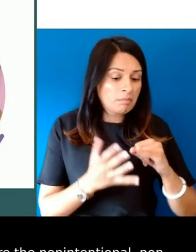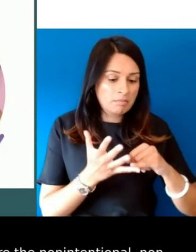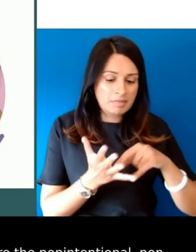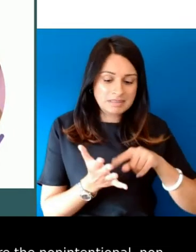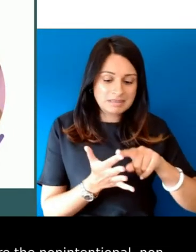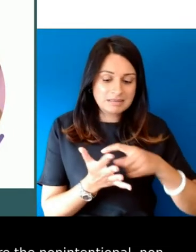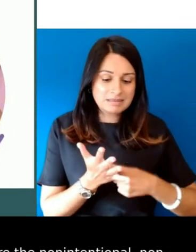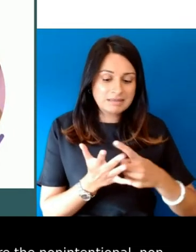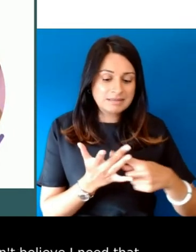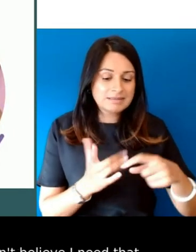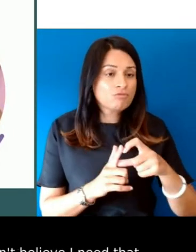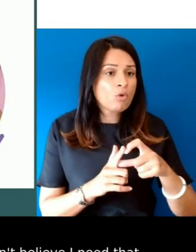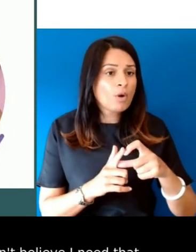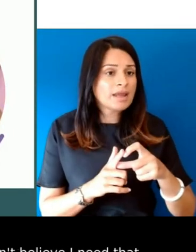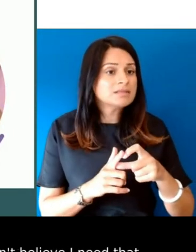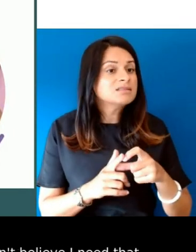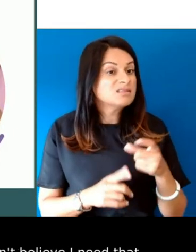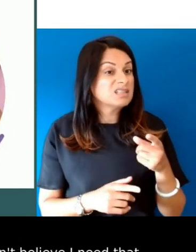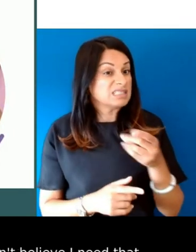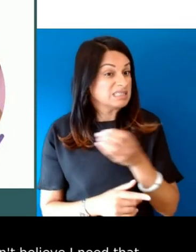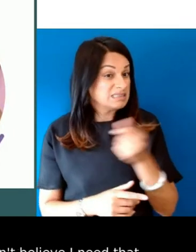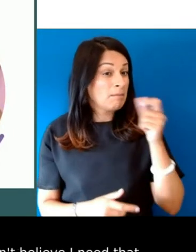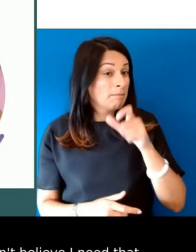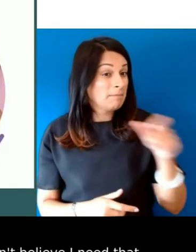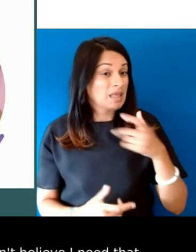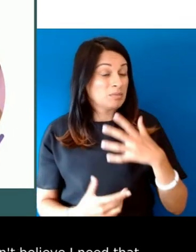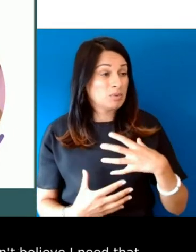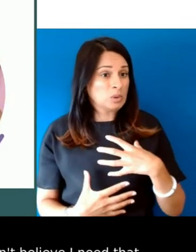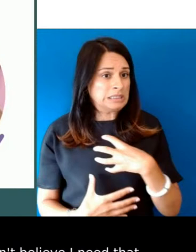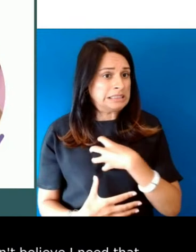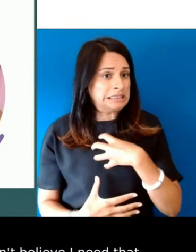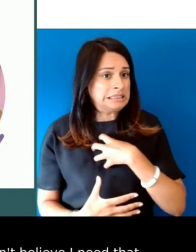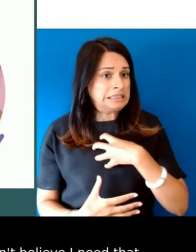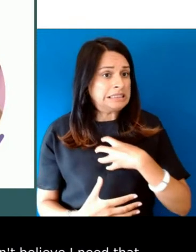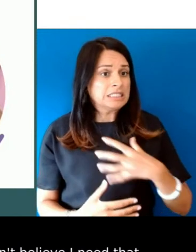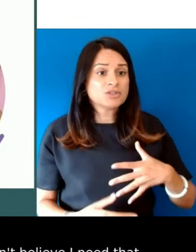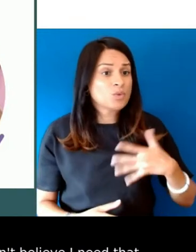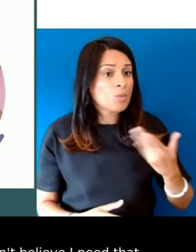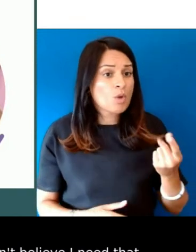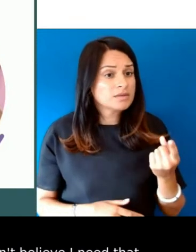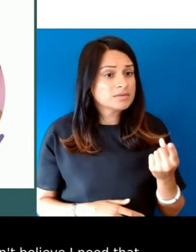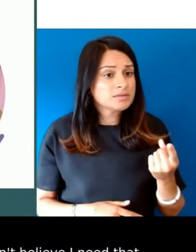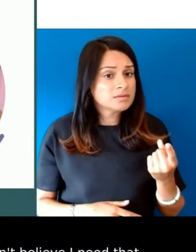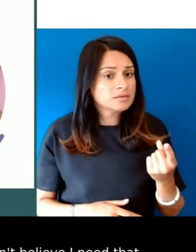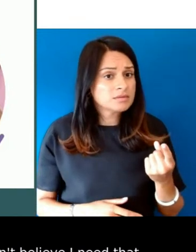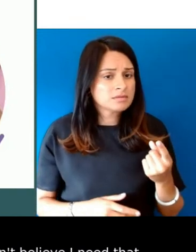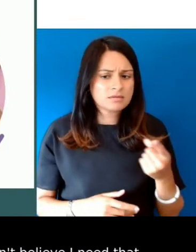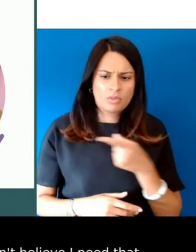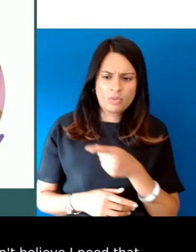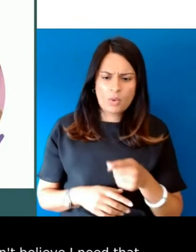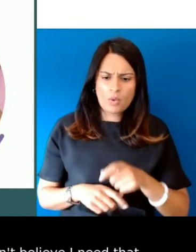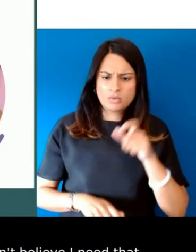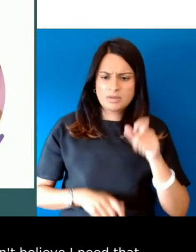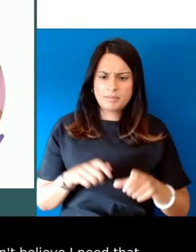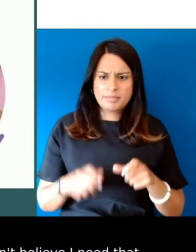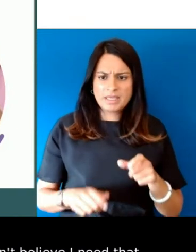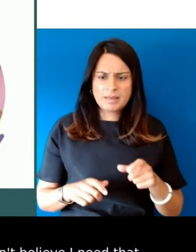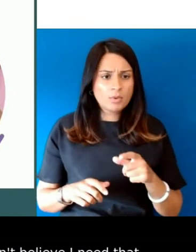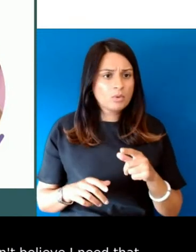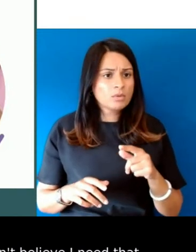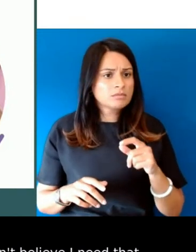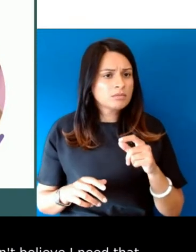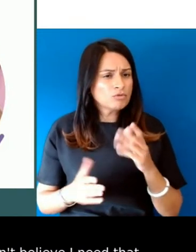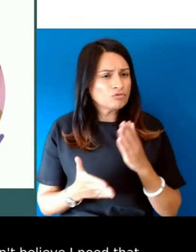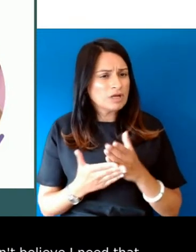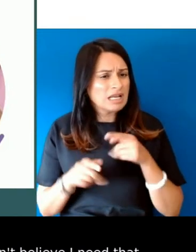population so think about the non-adherence um and whether those patients are just coming back to you with ongoing